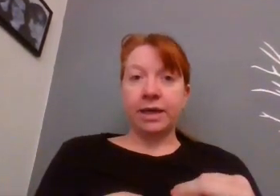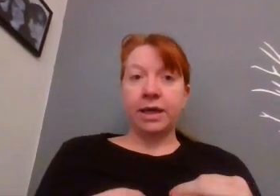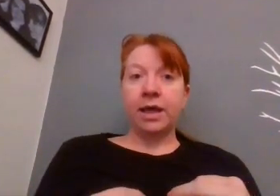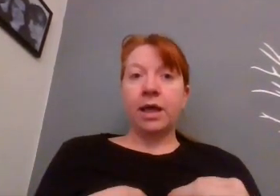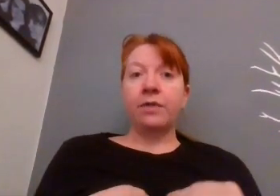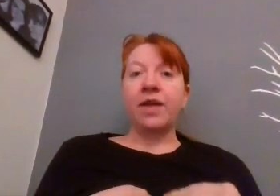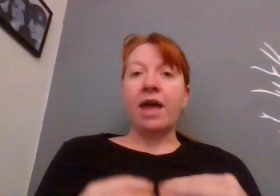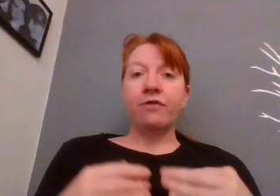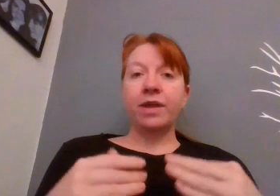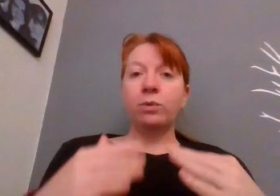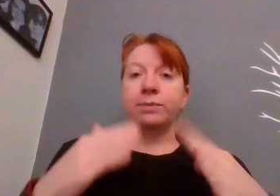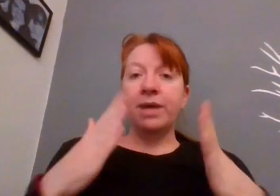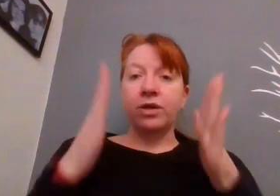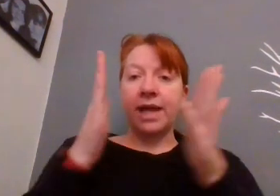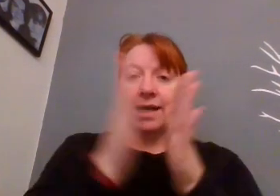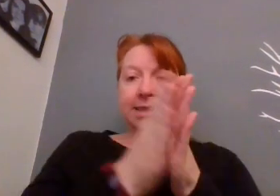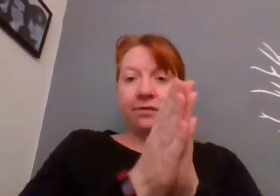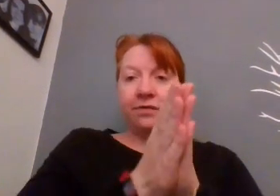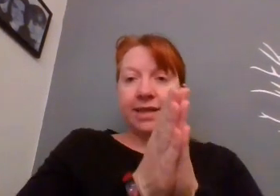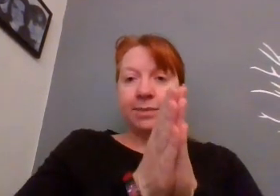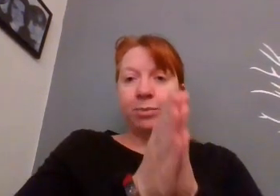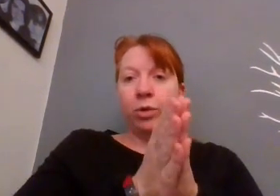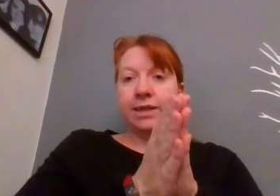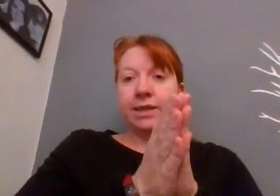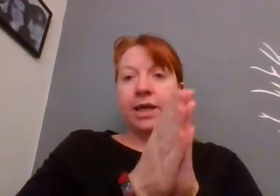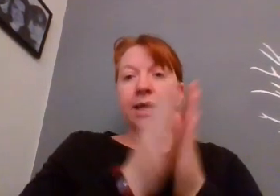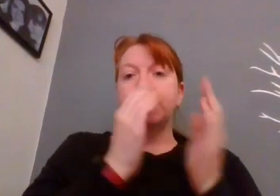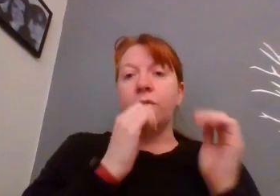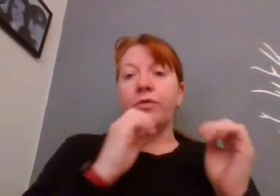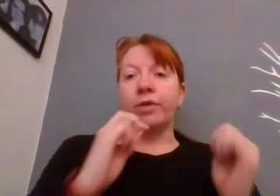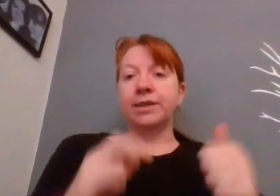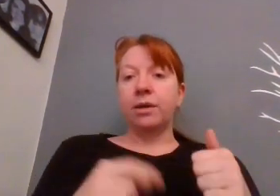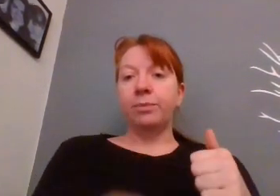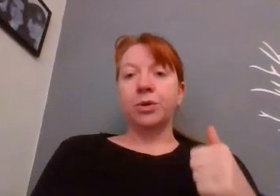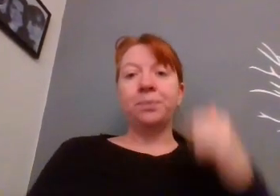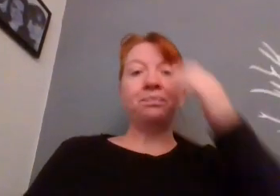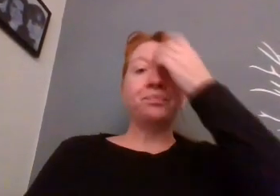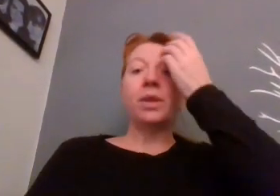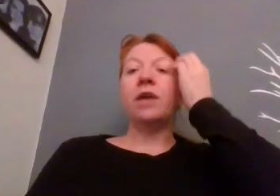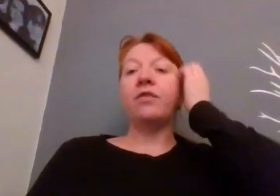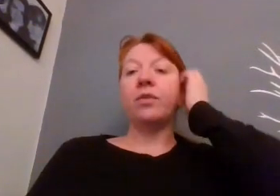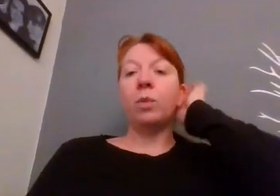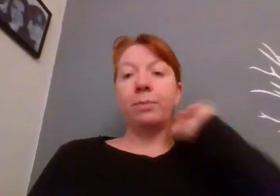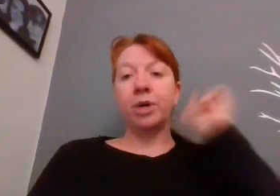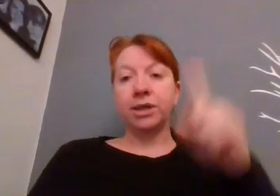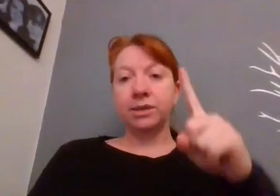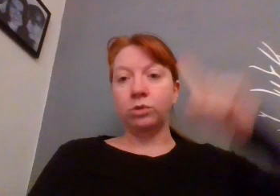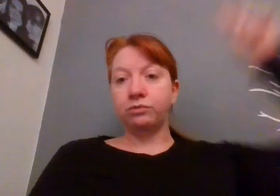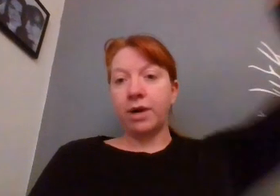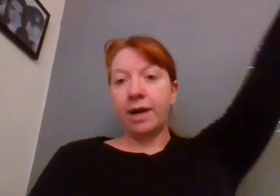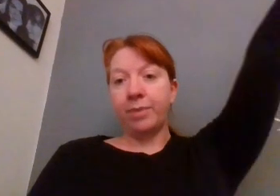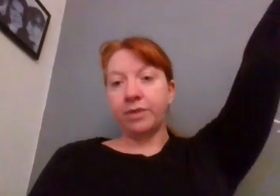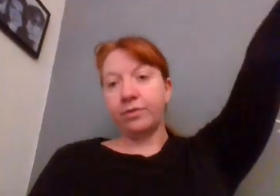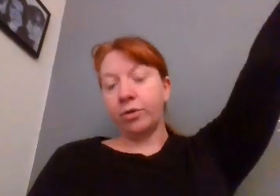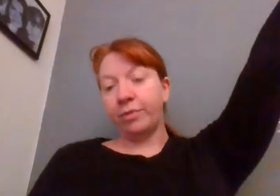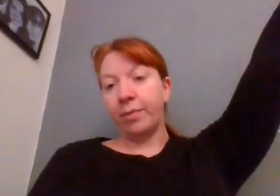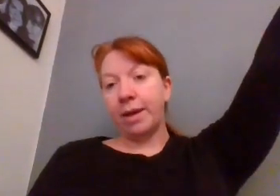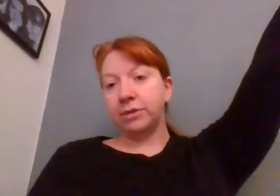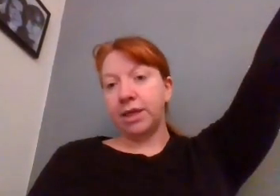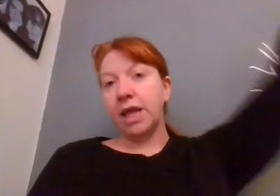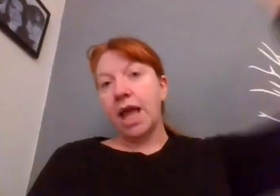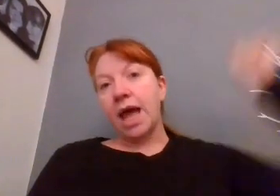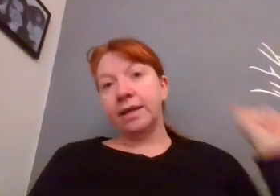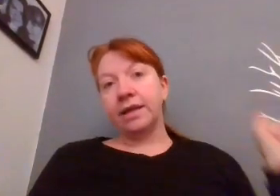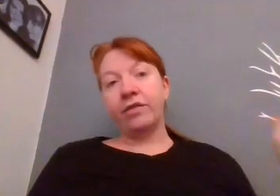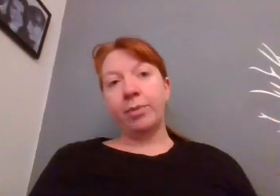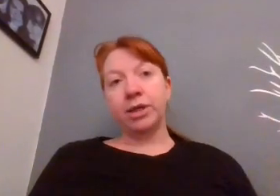to think that everything was measured against a fixed point. So, for example, if one person was right up at the top of a